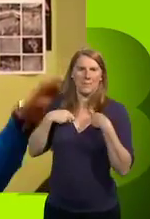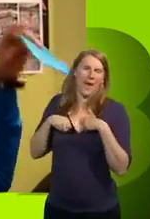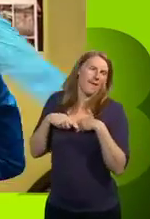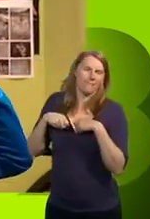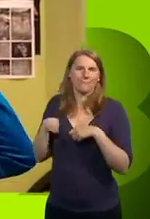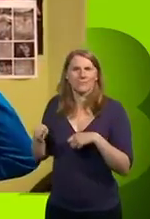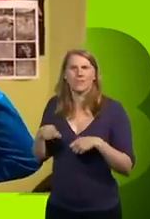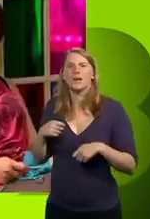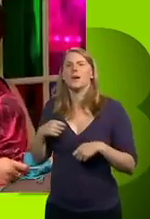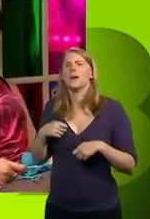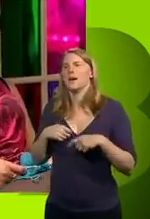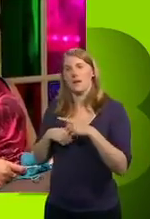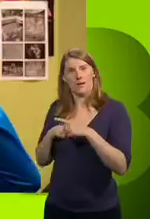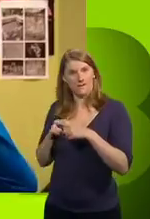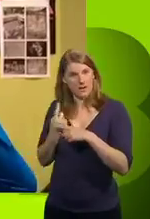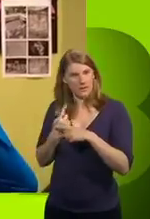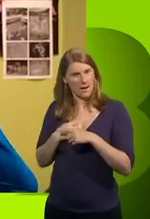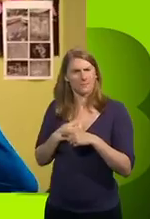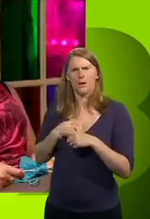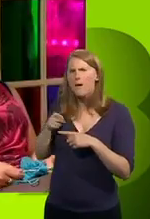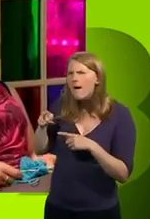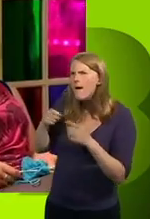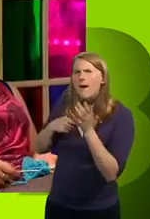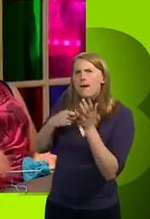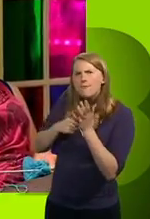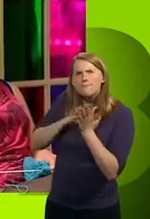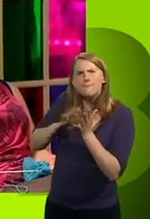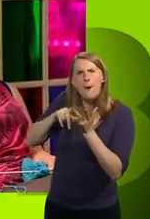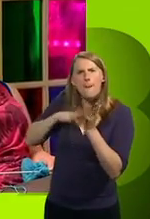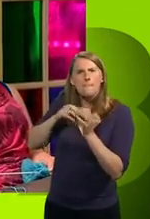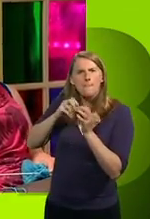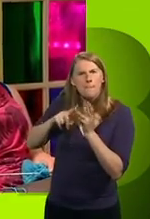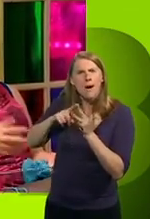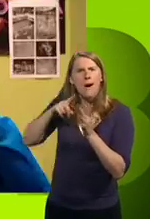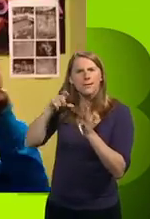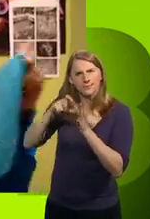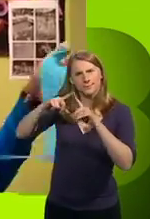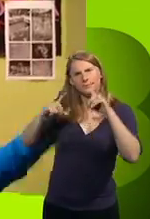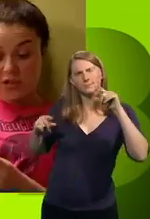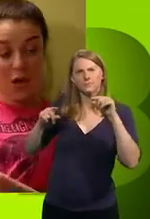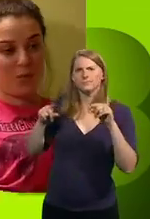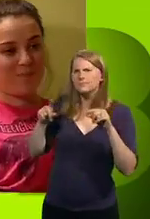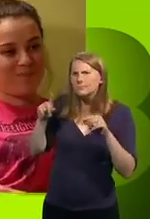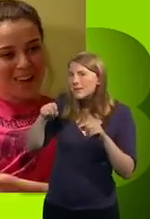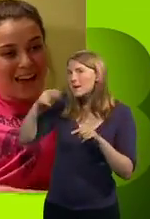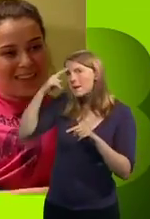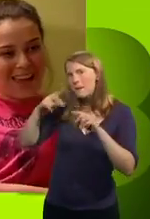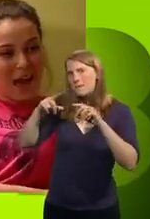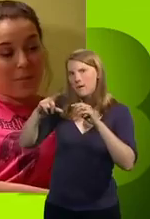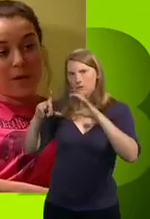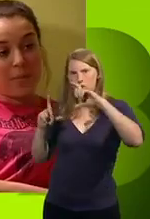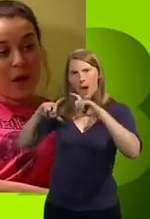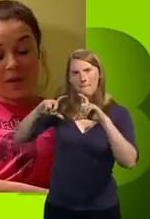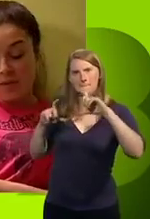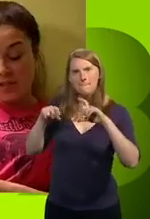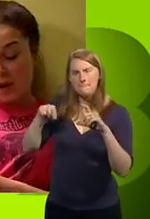effort. That's a rhomboid. There's no need to be rude. That's the name of the geometric shape you've knitted. Wow. So, Kathy, how